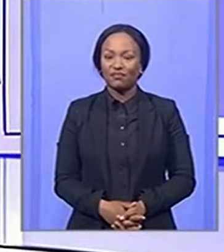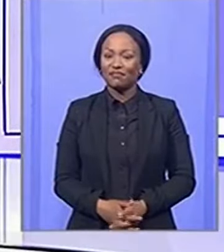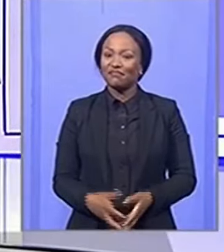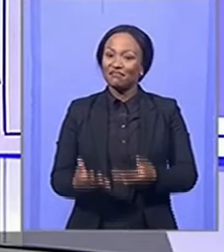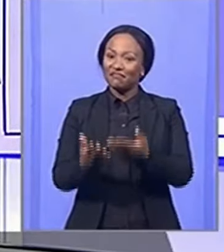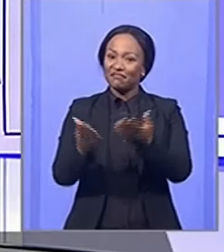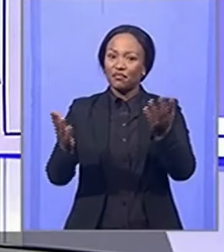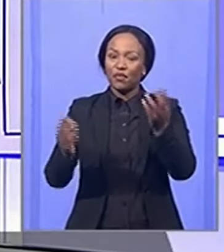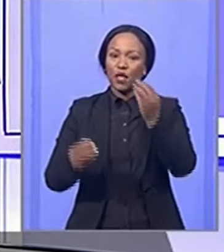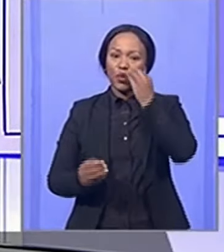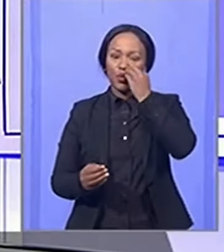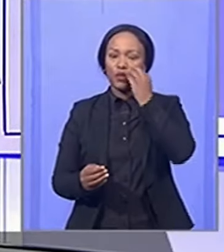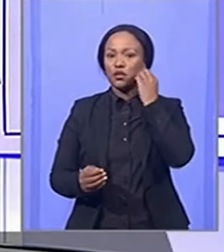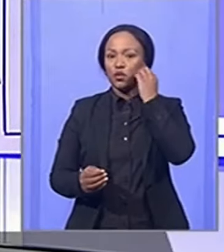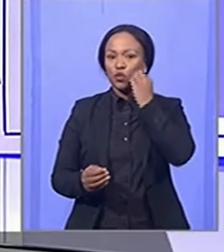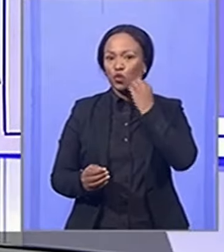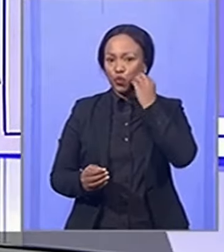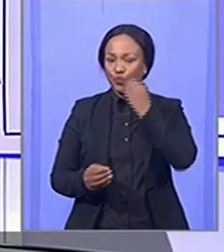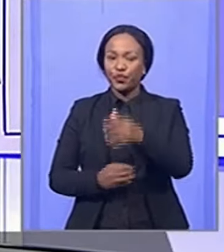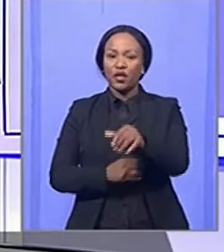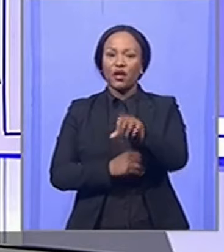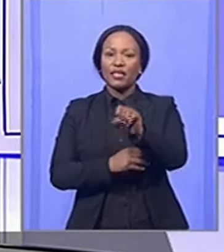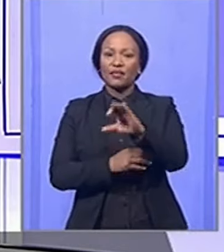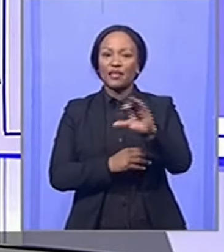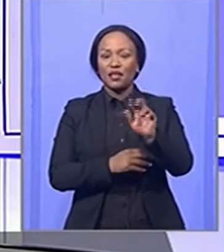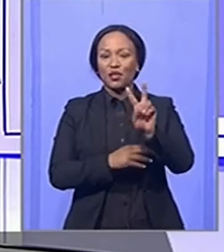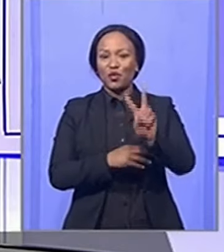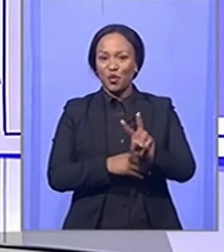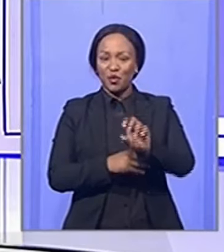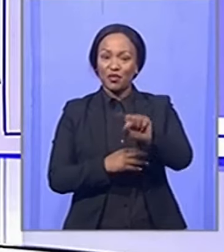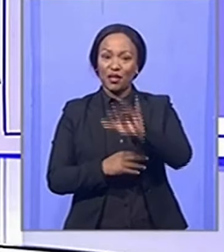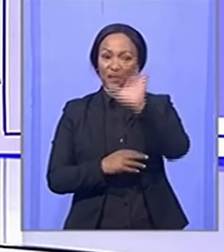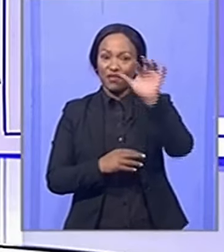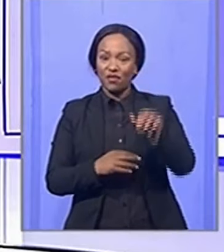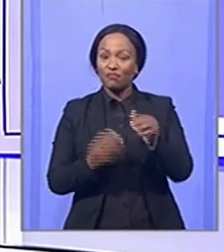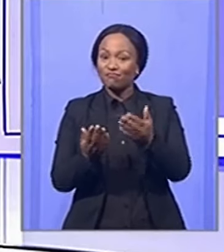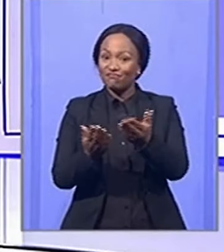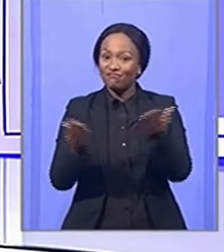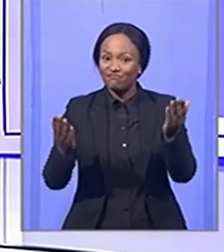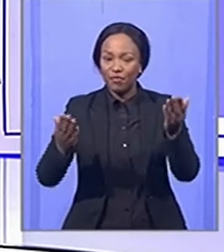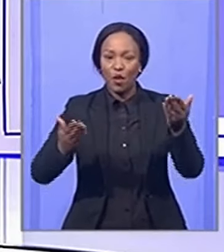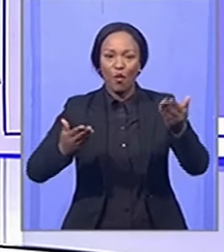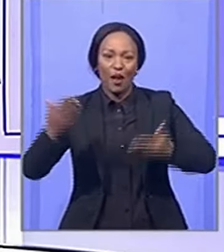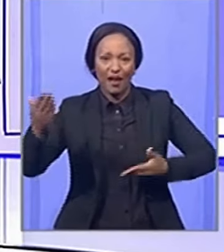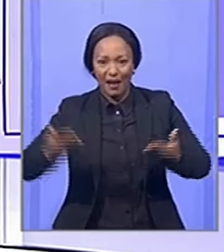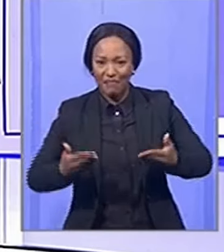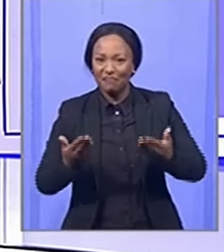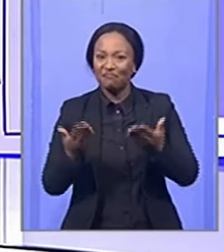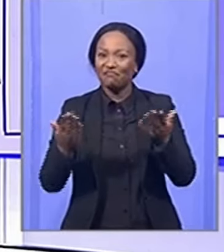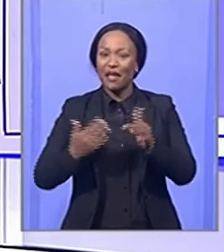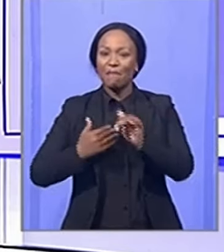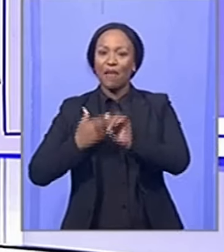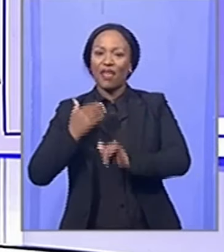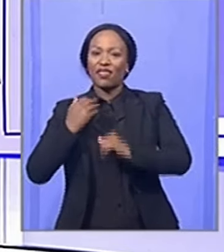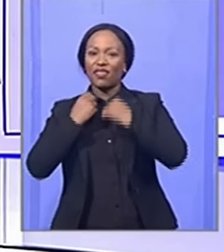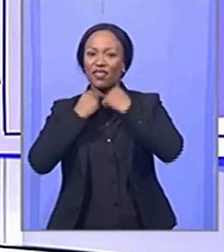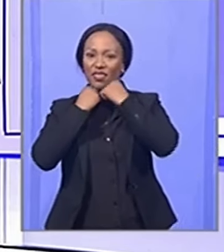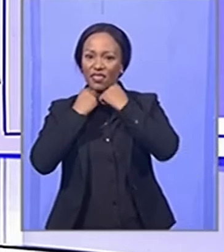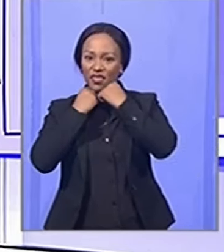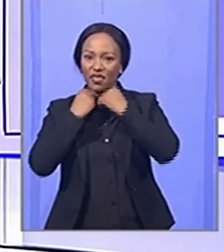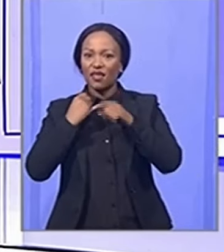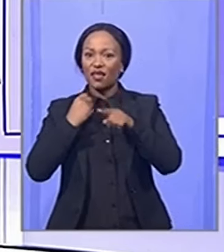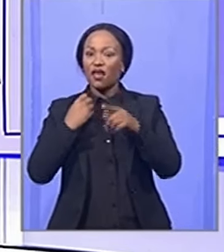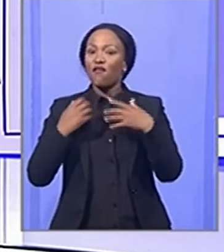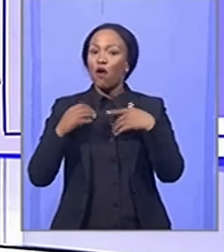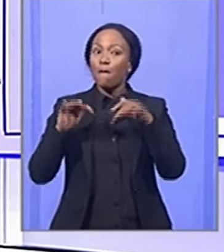Ditaba ka puo ya Sesotho kanaleng ya bobedi ya lekgotla la kgaso la Afrika Borwa moire o amohela kgweding ena ya Phato e leng mathaso a selemo